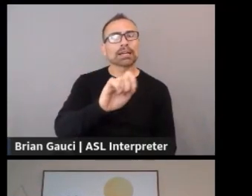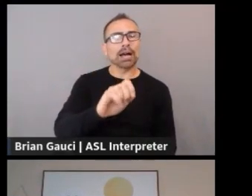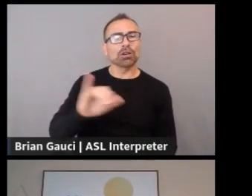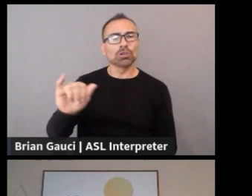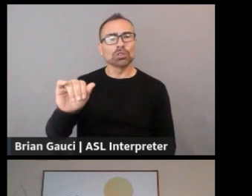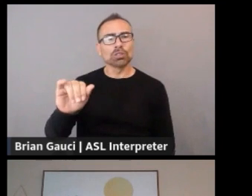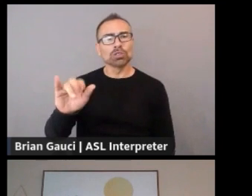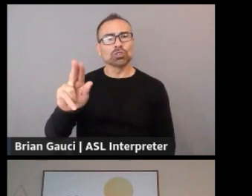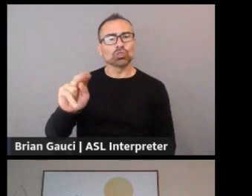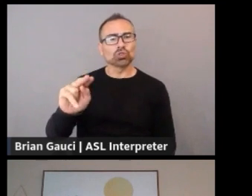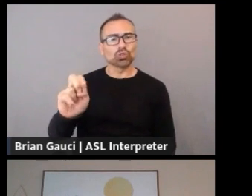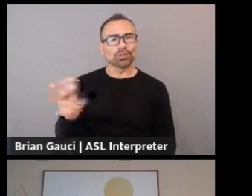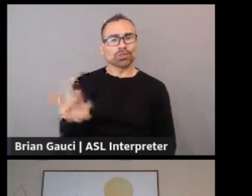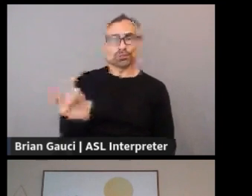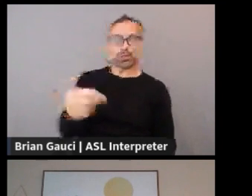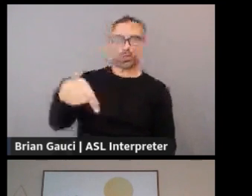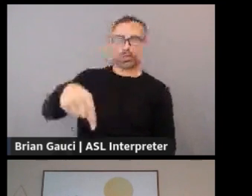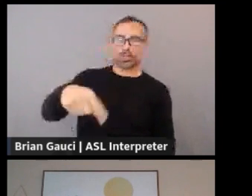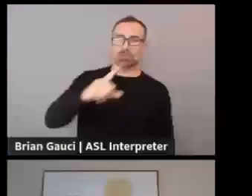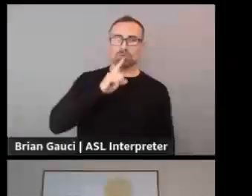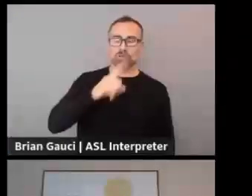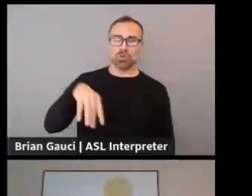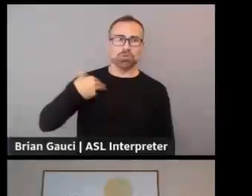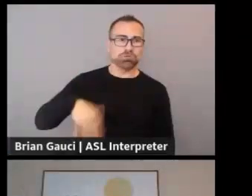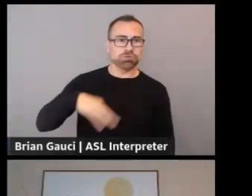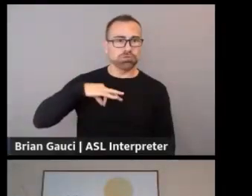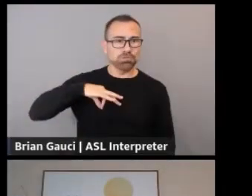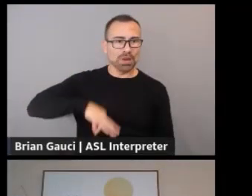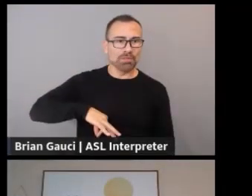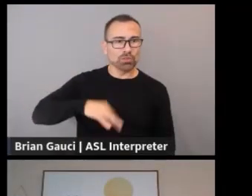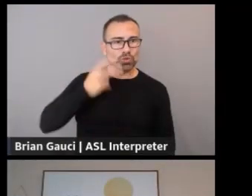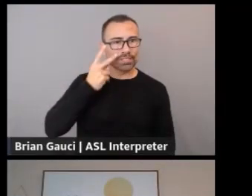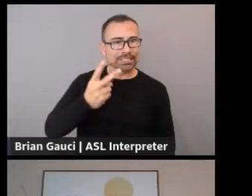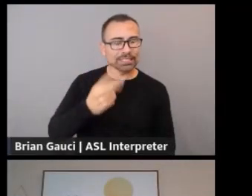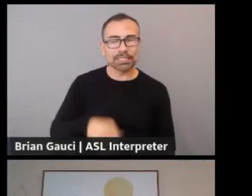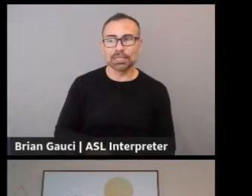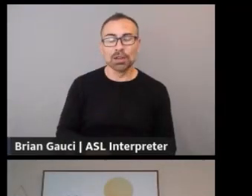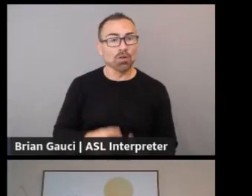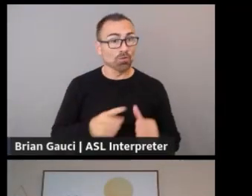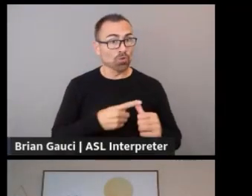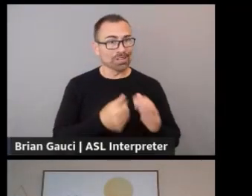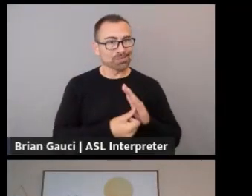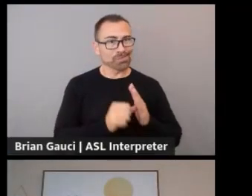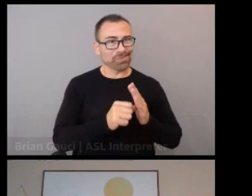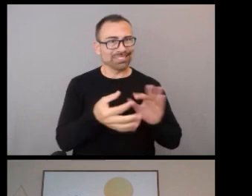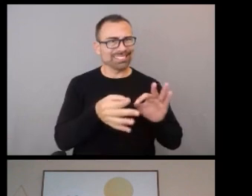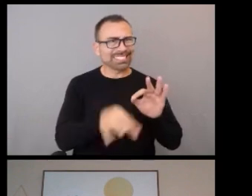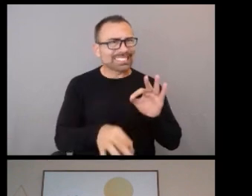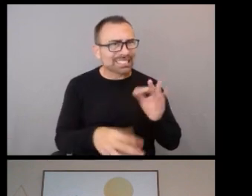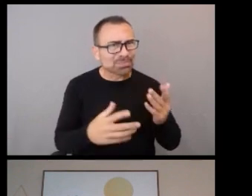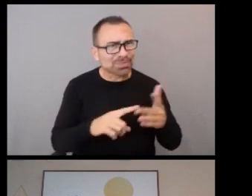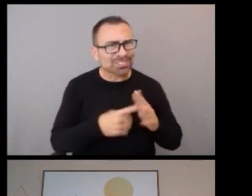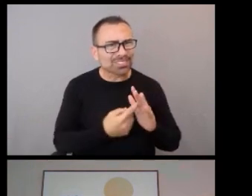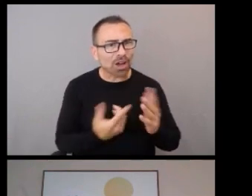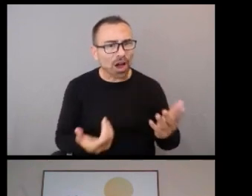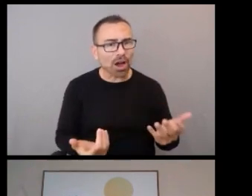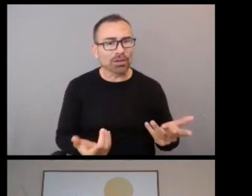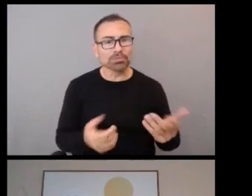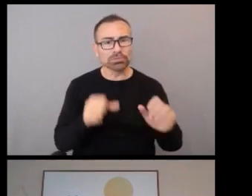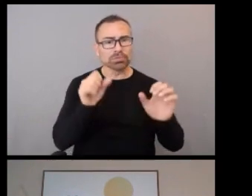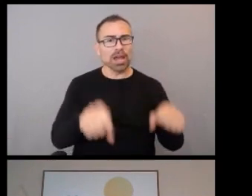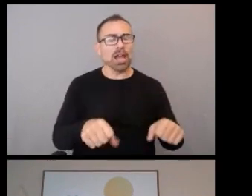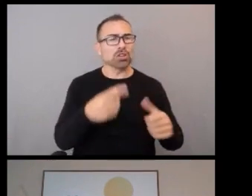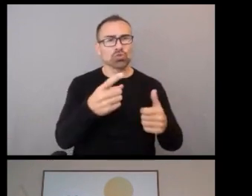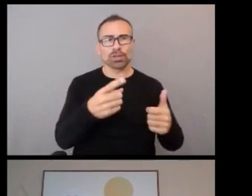really good to see. I think it was great to see this model and to see one. I'm kind of impressed about how simple it is to get started and you're able to deploy